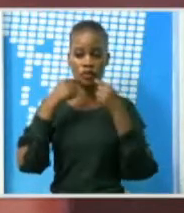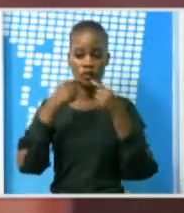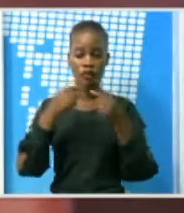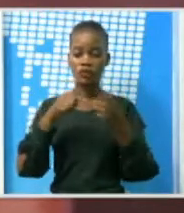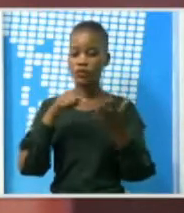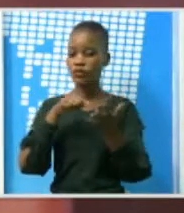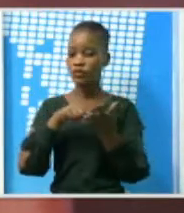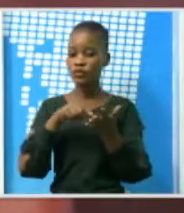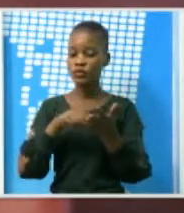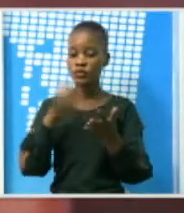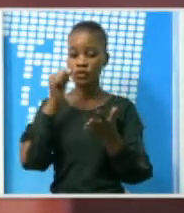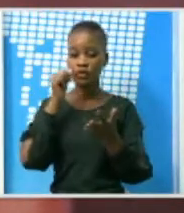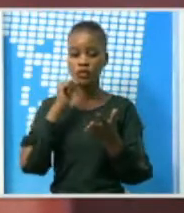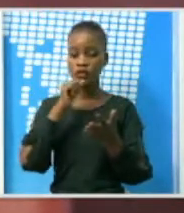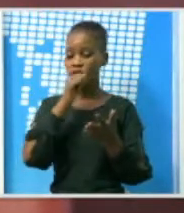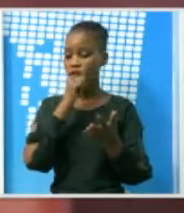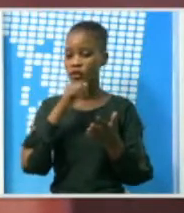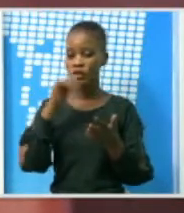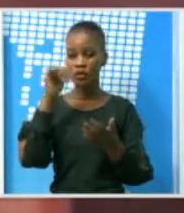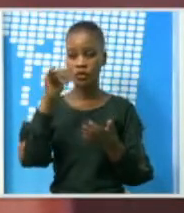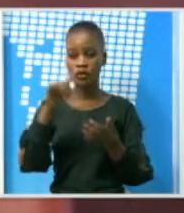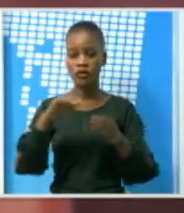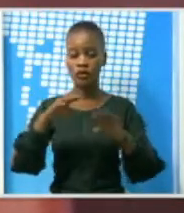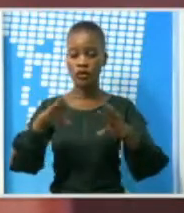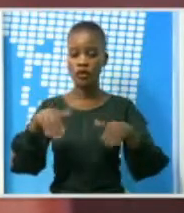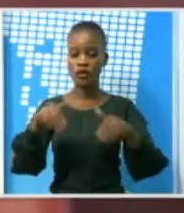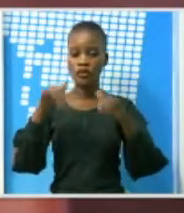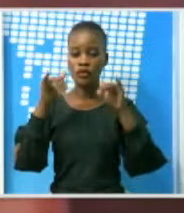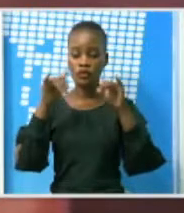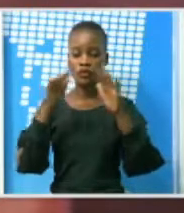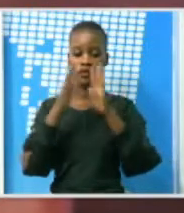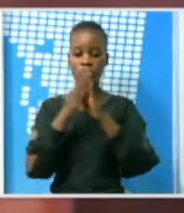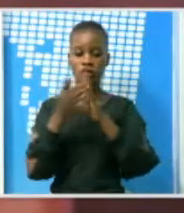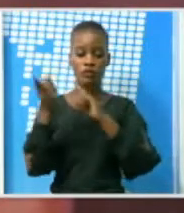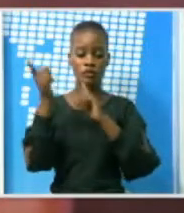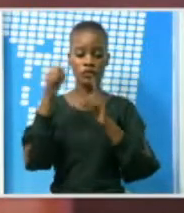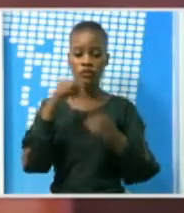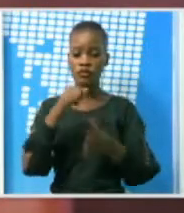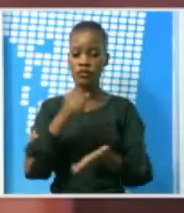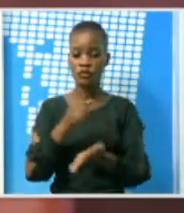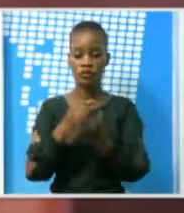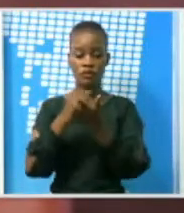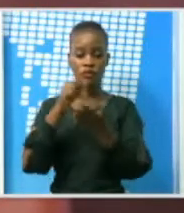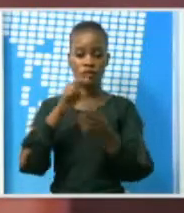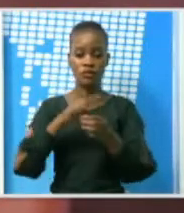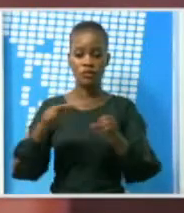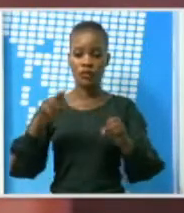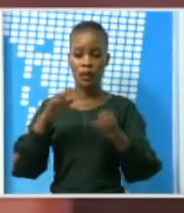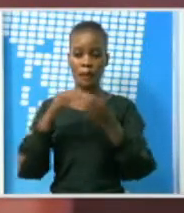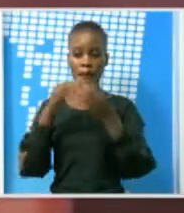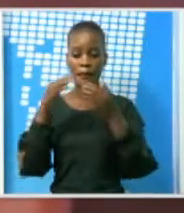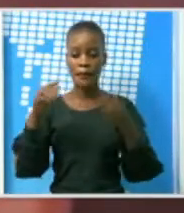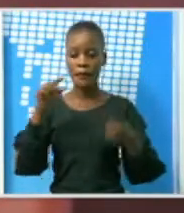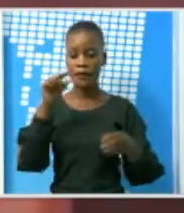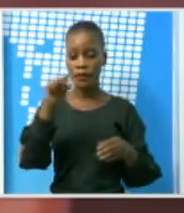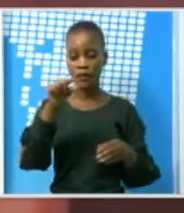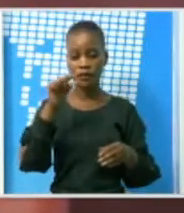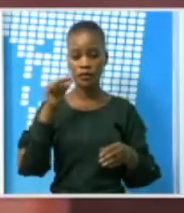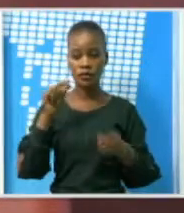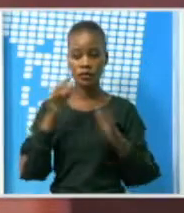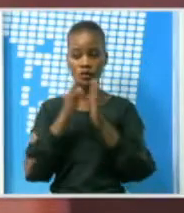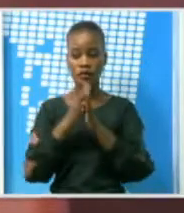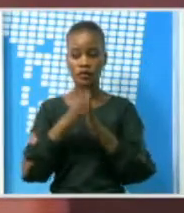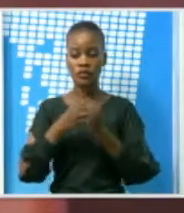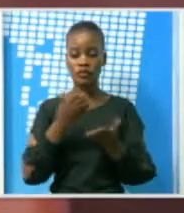sector, and actors that share a common objective and to ensure that energy is used more efficiently. And maybe